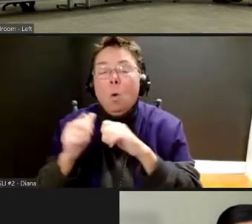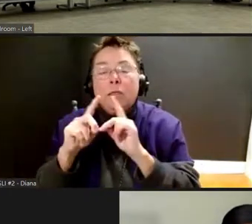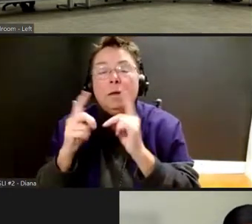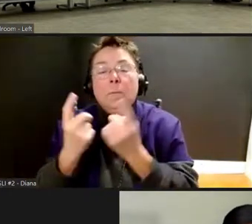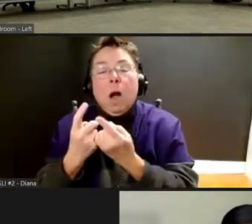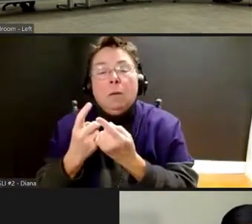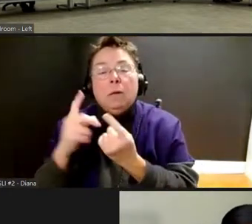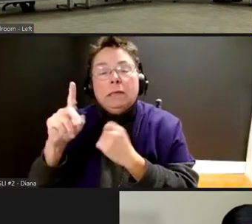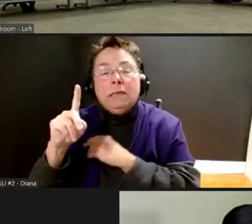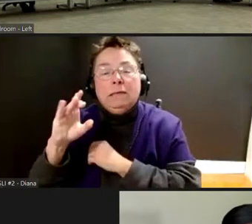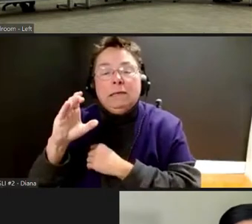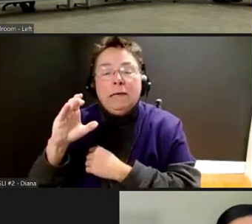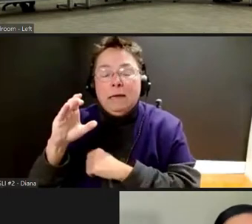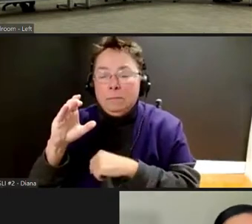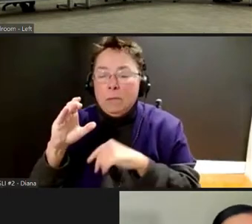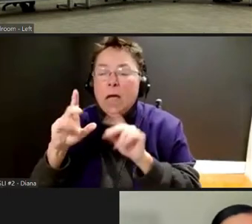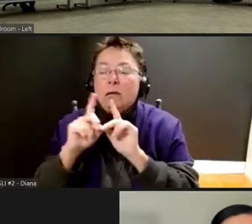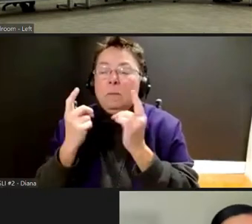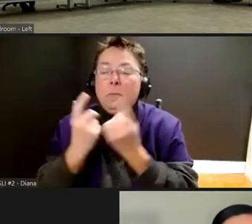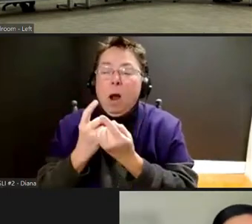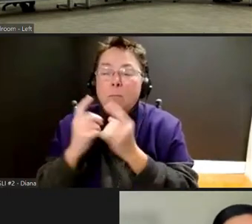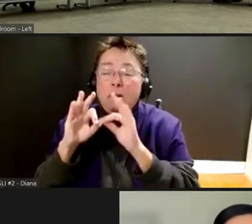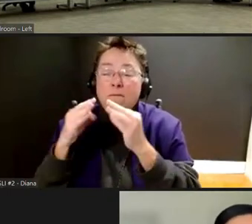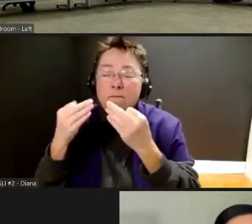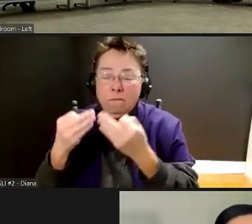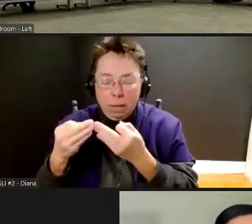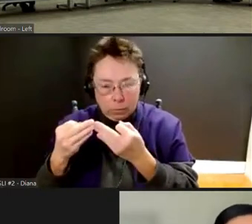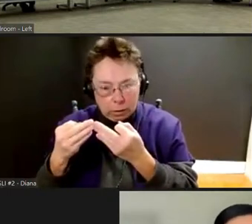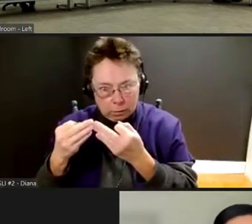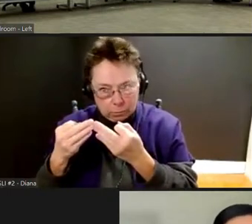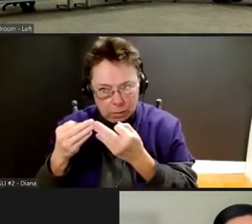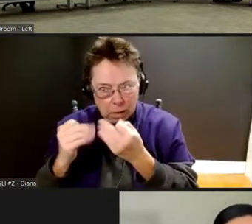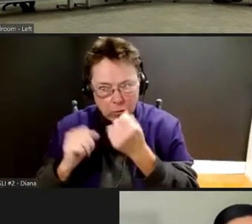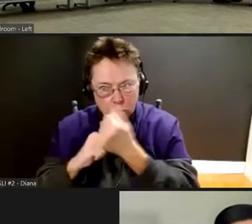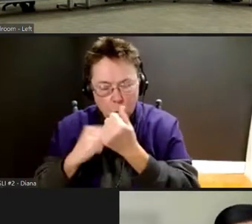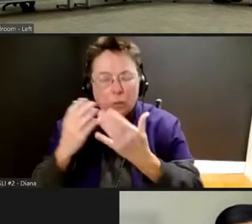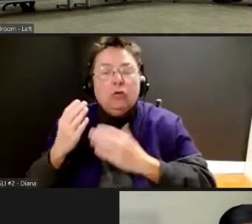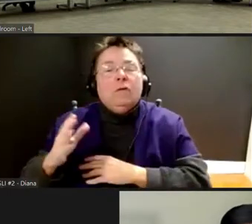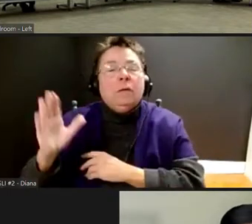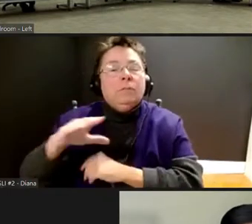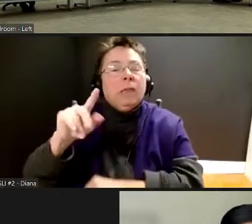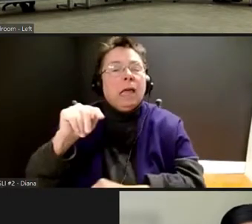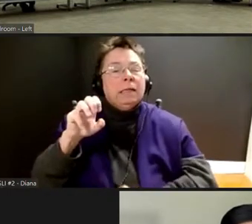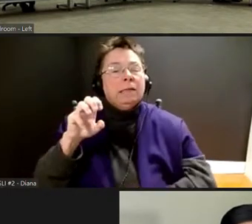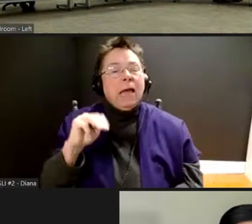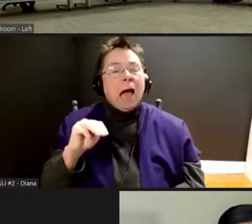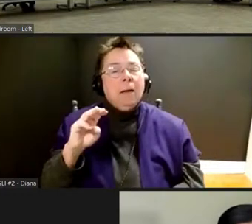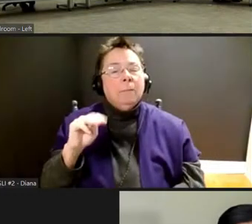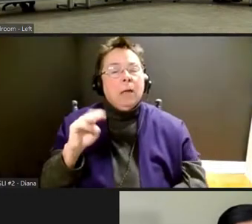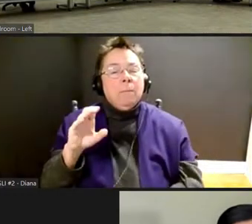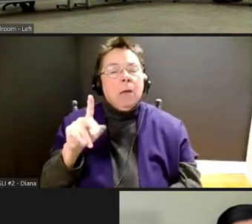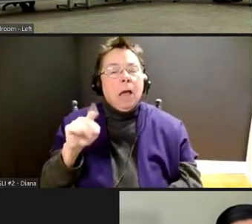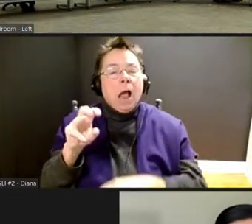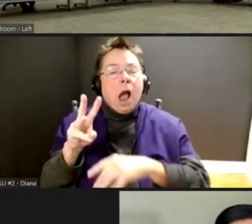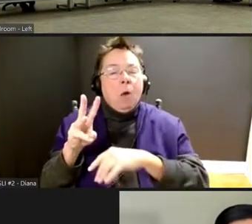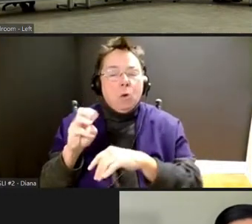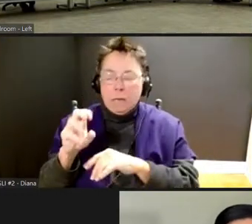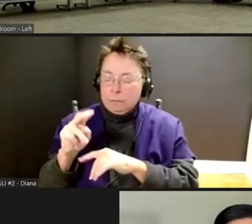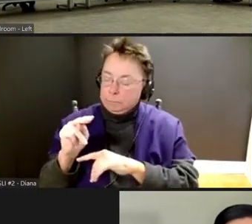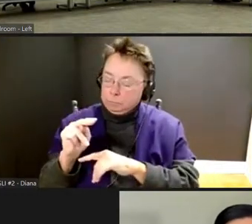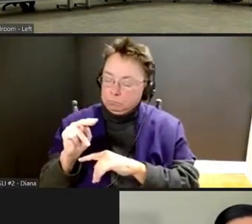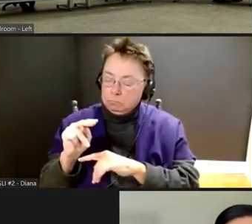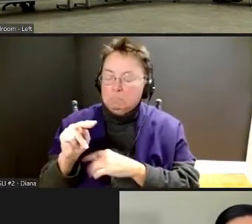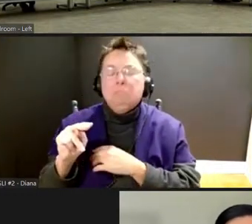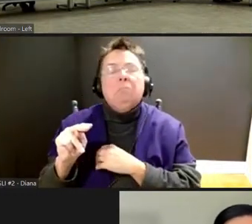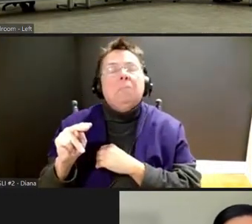and Support Services. Tom McCone. Good afternoon. Tom McCone, Chief Administrative Officer.